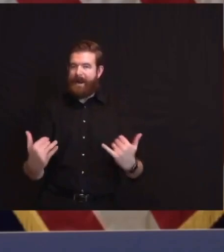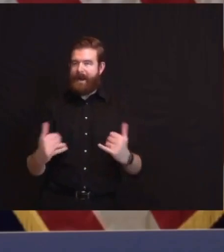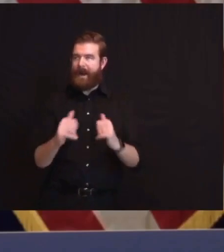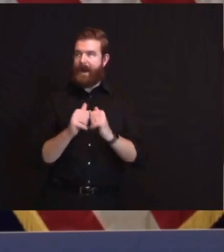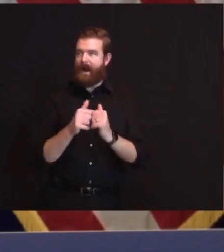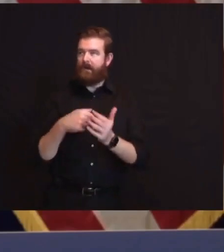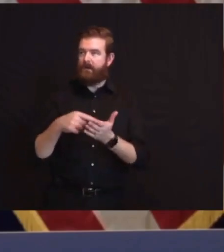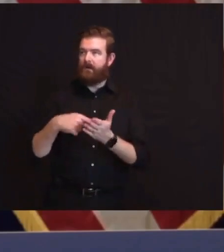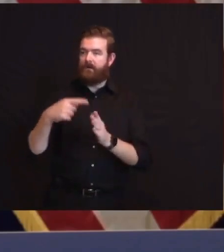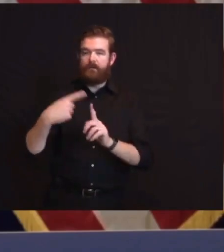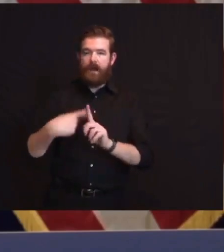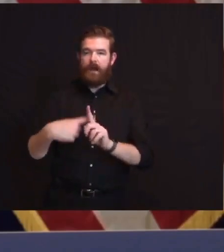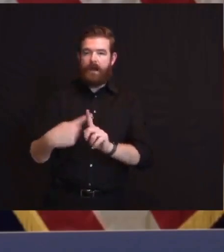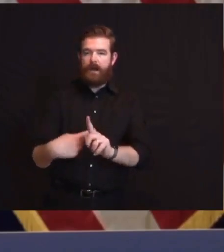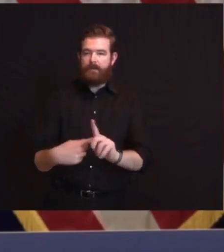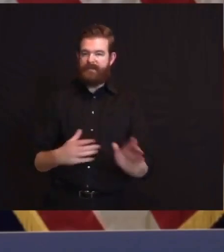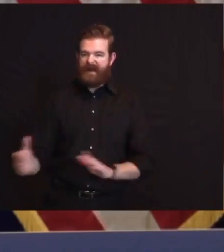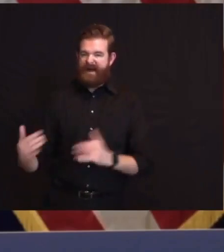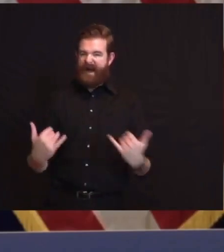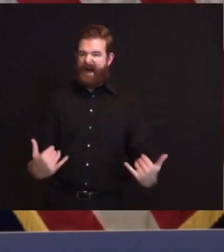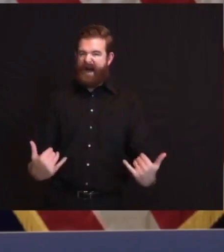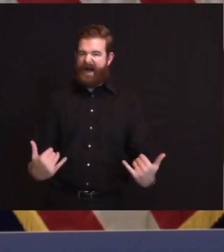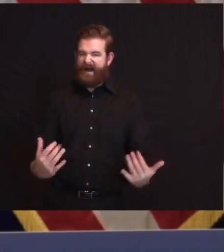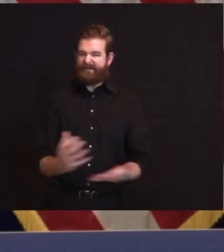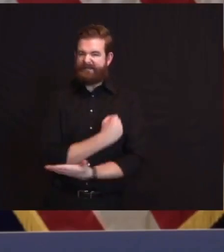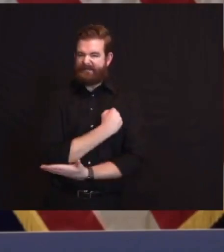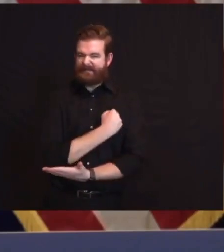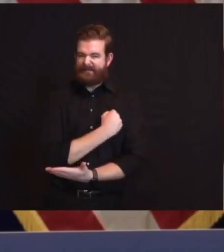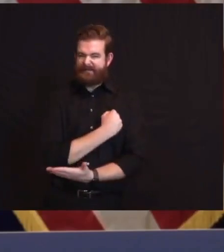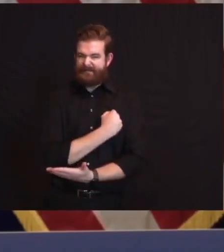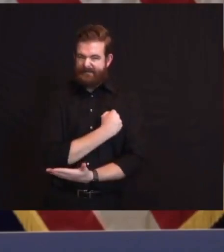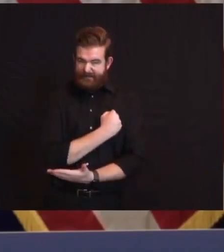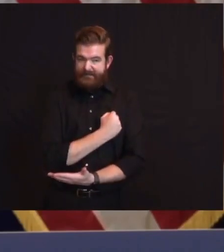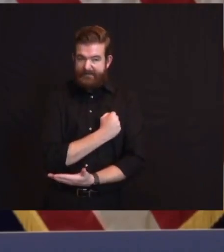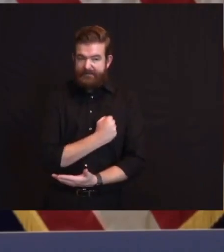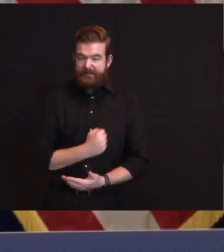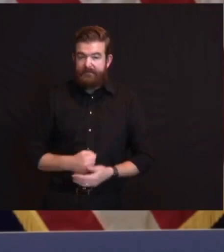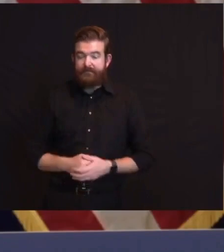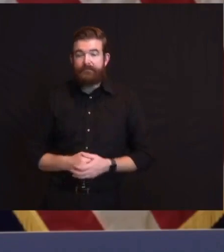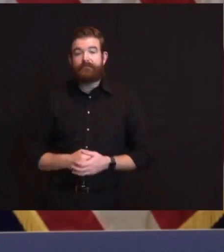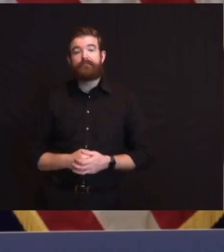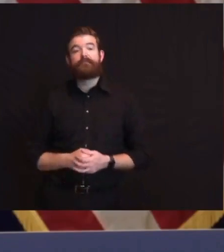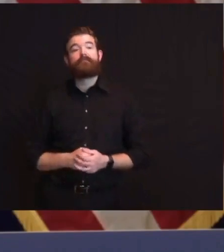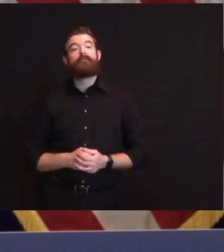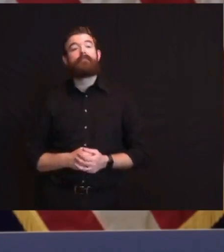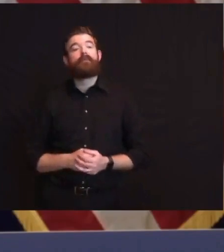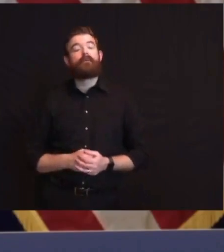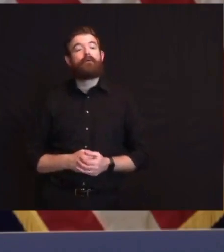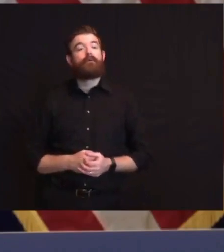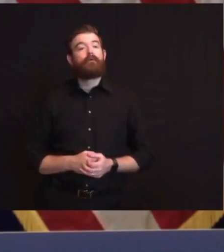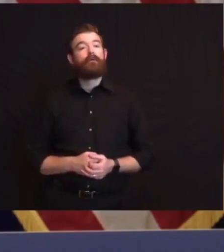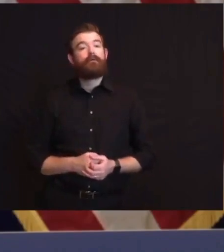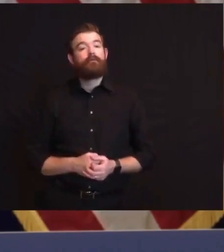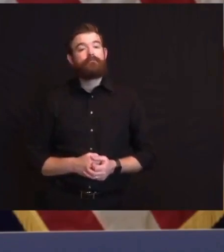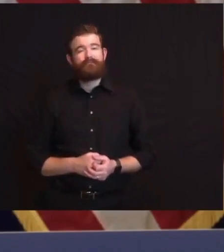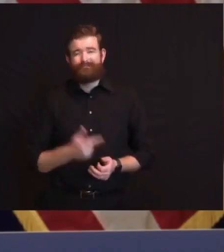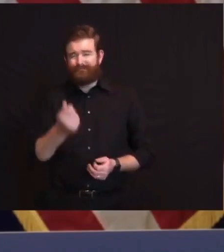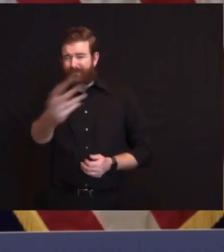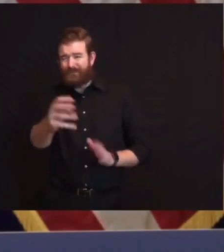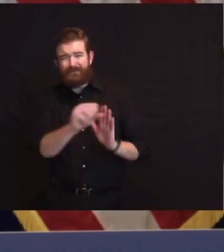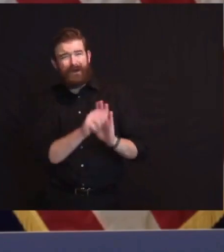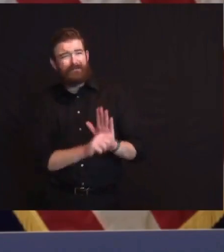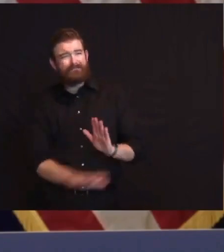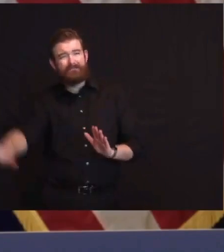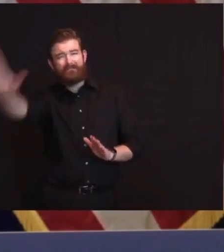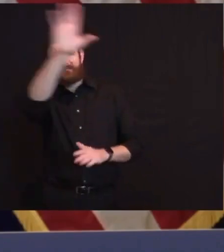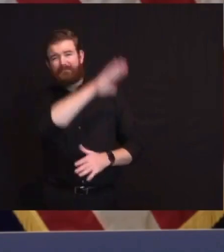And again, as I said in the beginning, there are very few states in the union that are doing